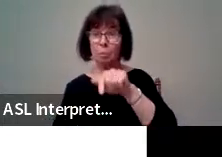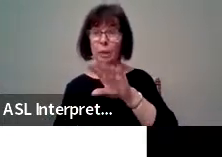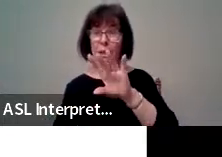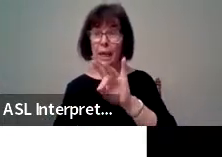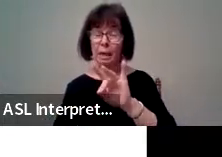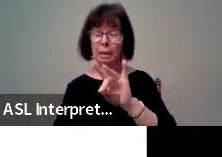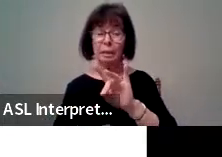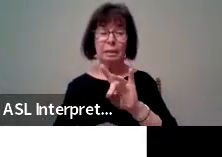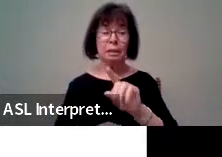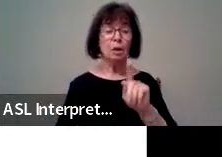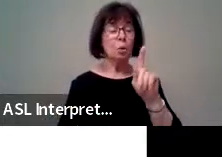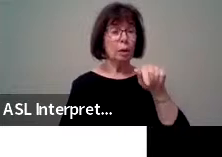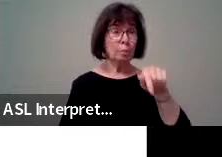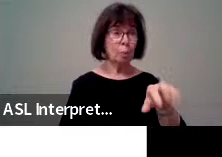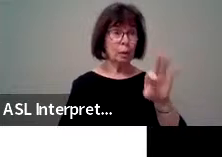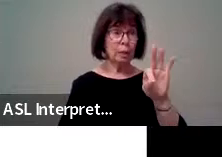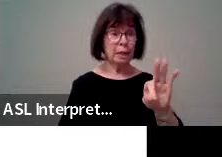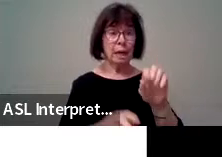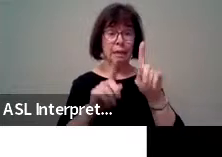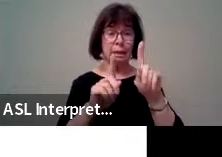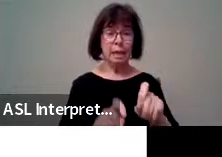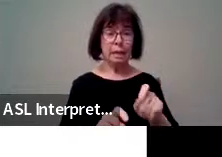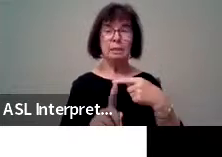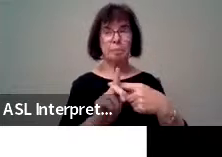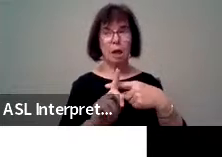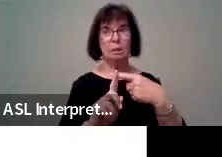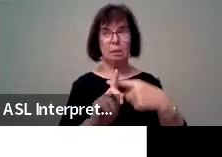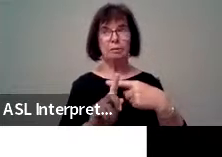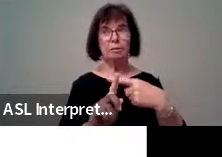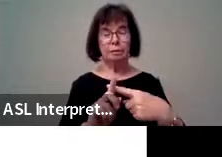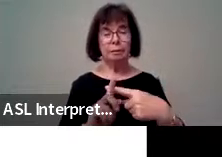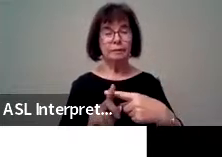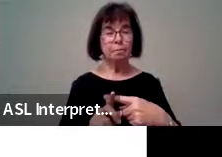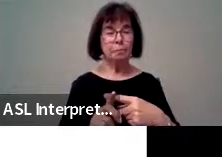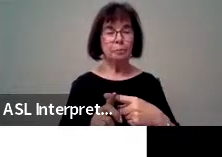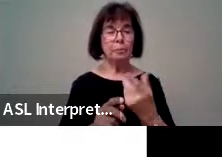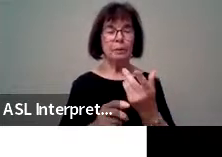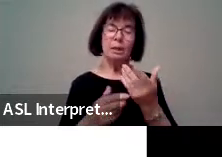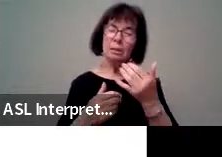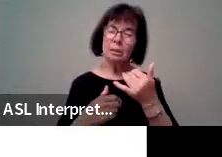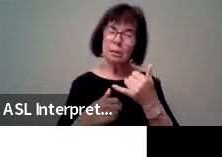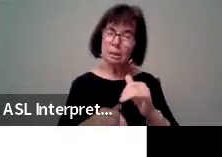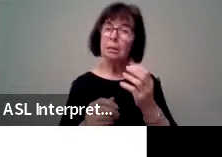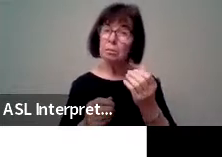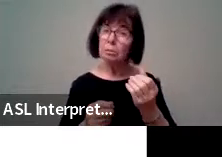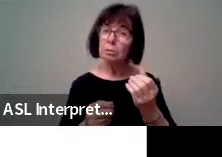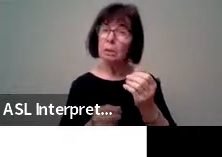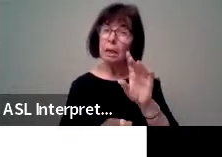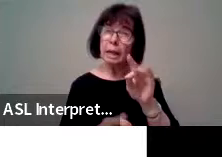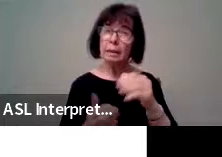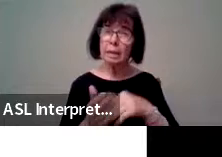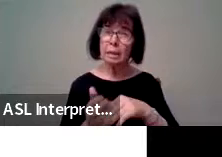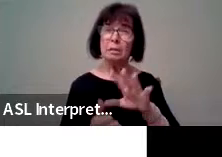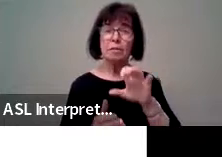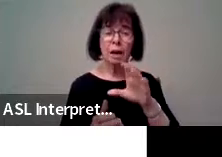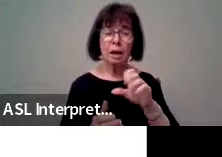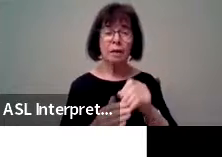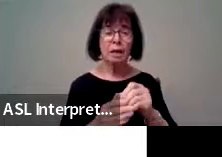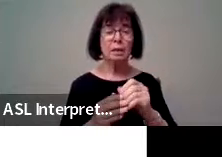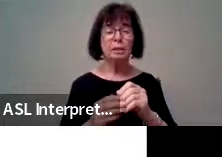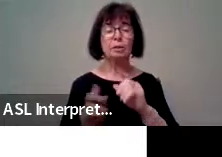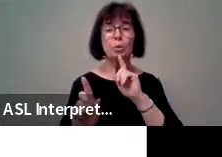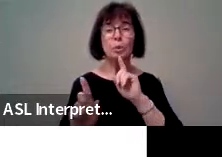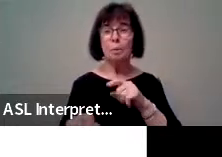1.9% test positivity. We are at still at a fair amount of testing being done, 8,500 reported lab tests per